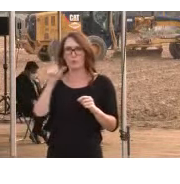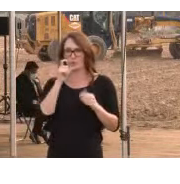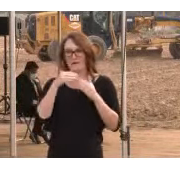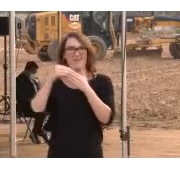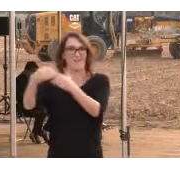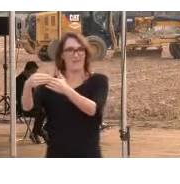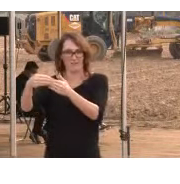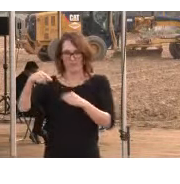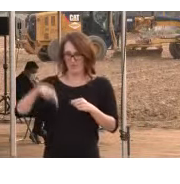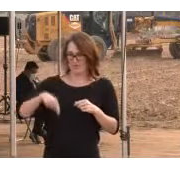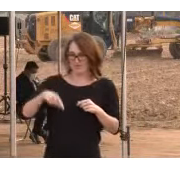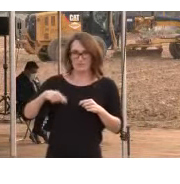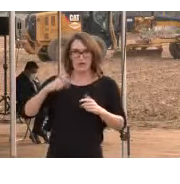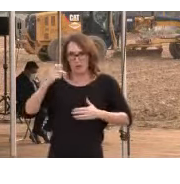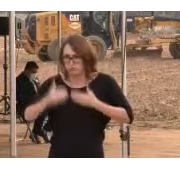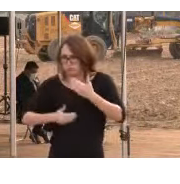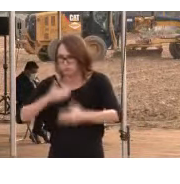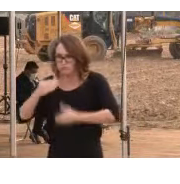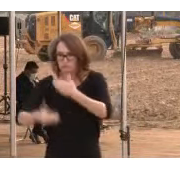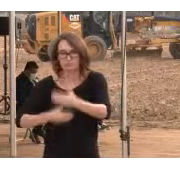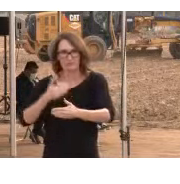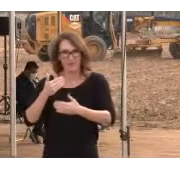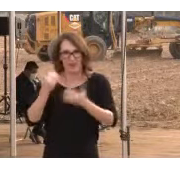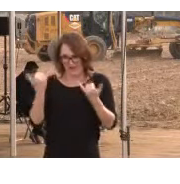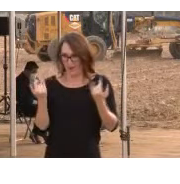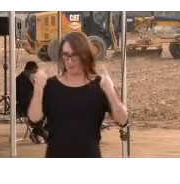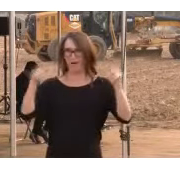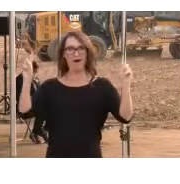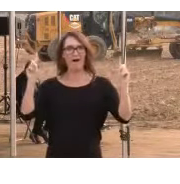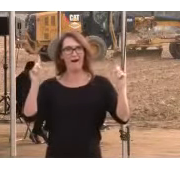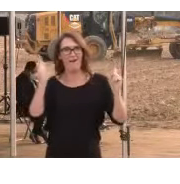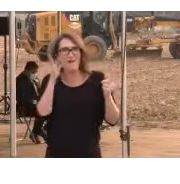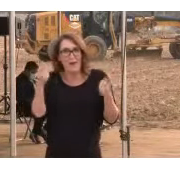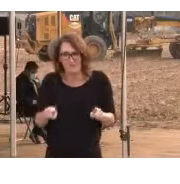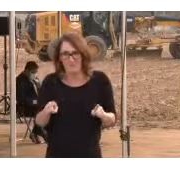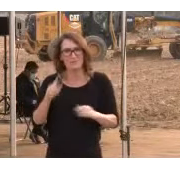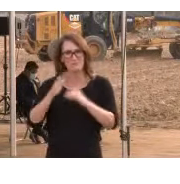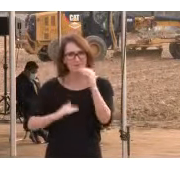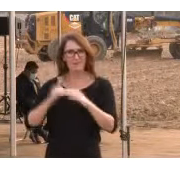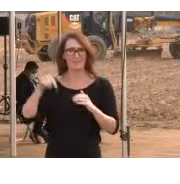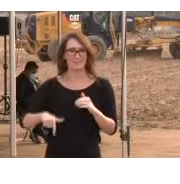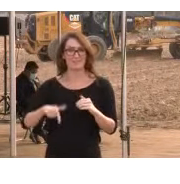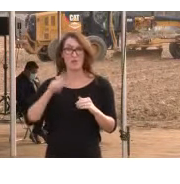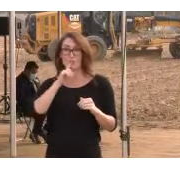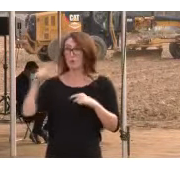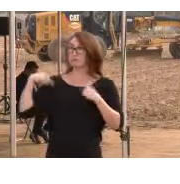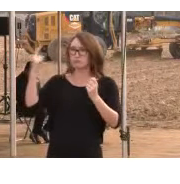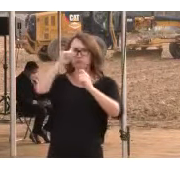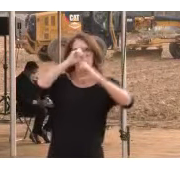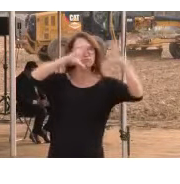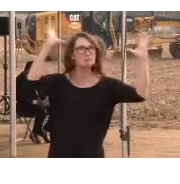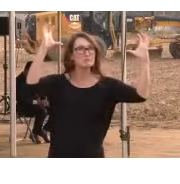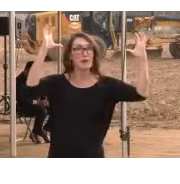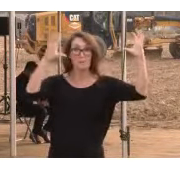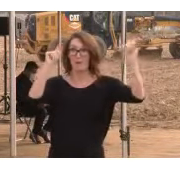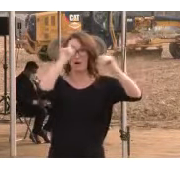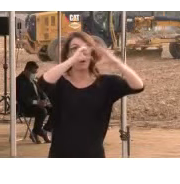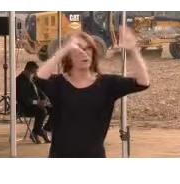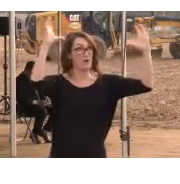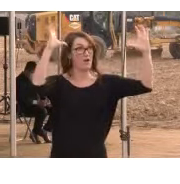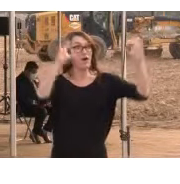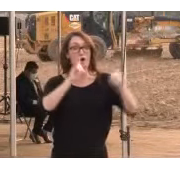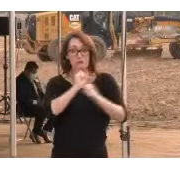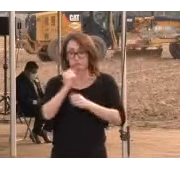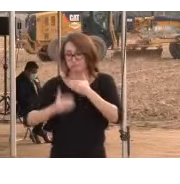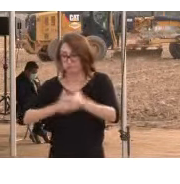this effort to make this occasion possible and to make this vision come to fruition. God,